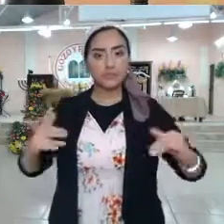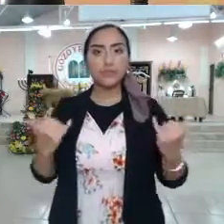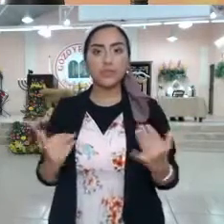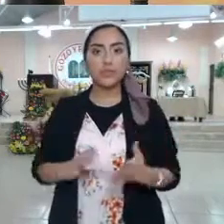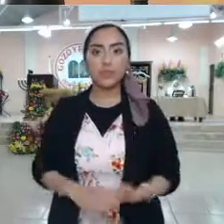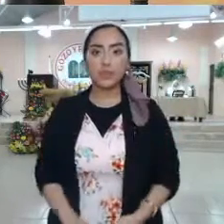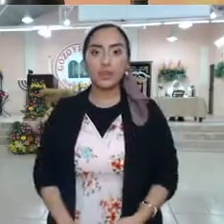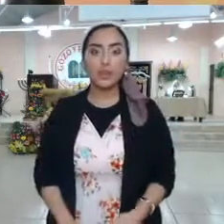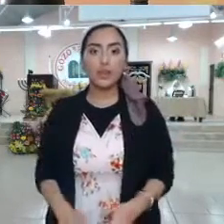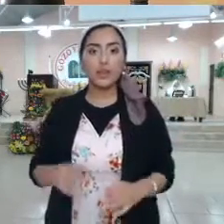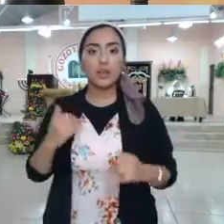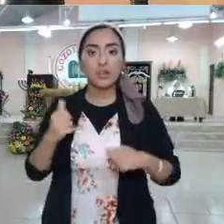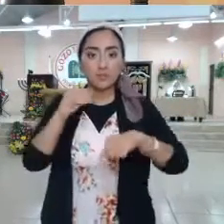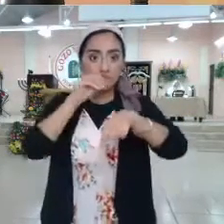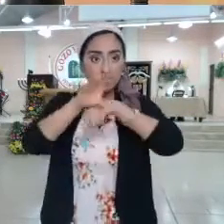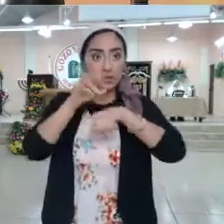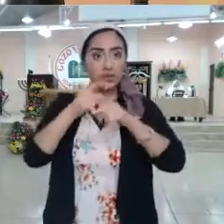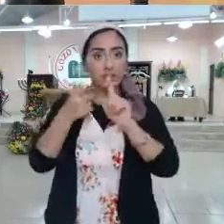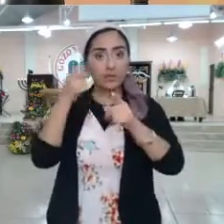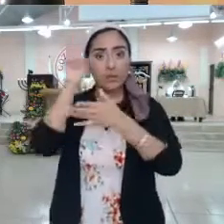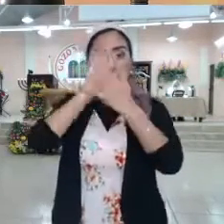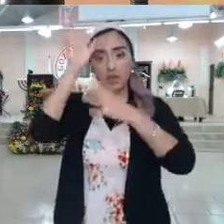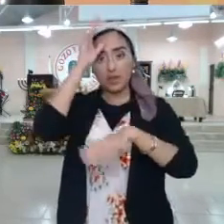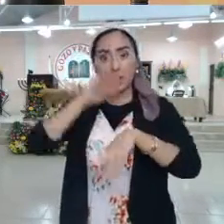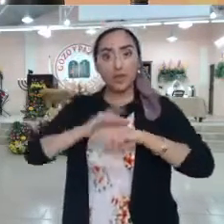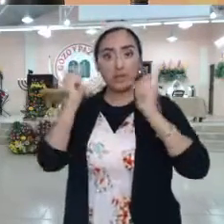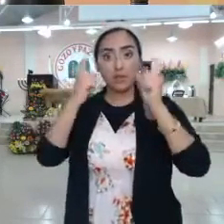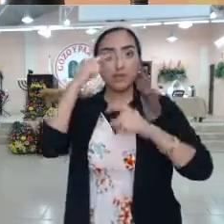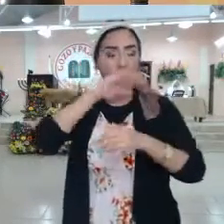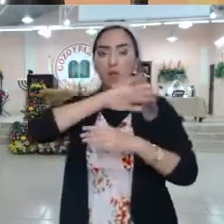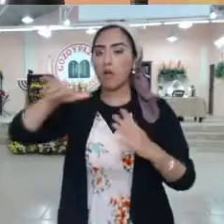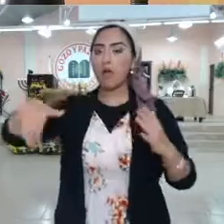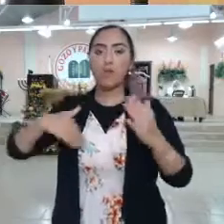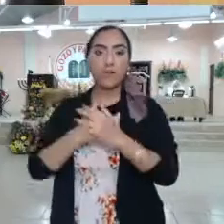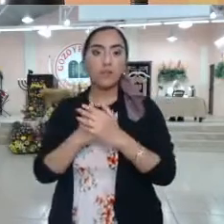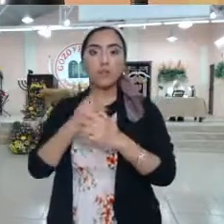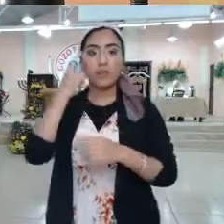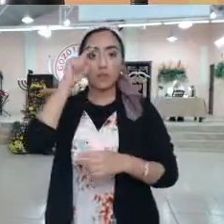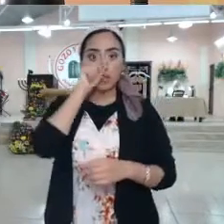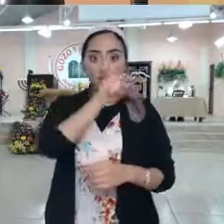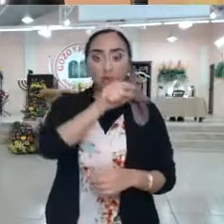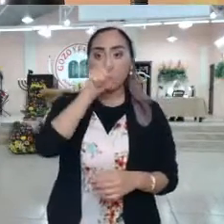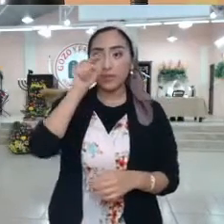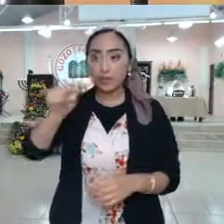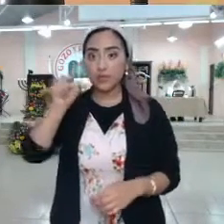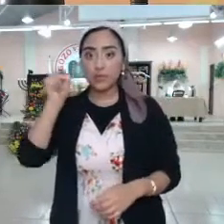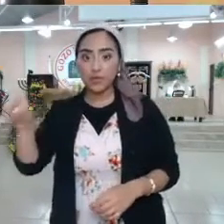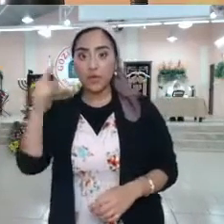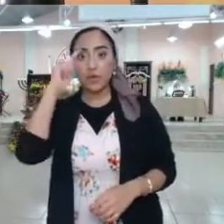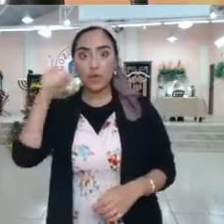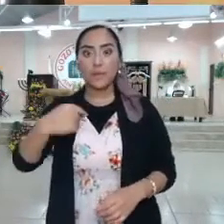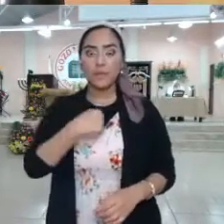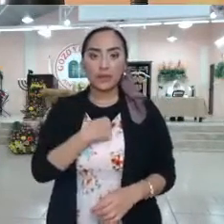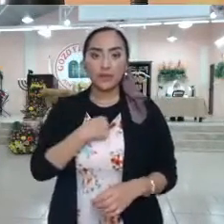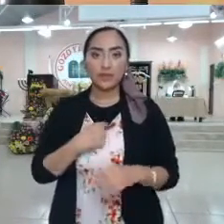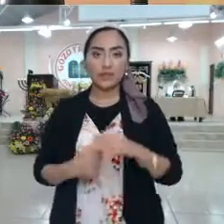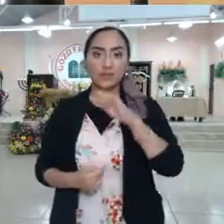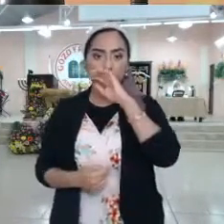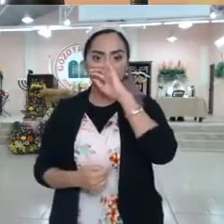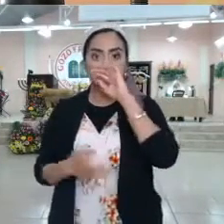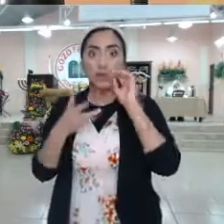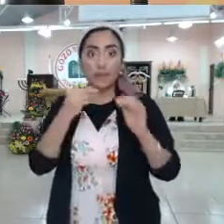Now, the message from the Eternal Father during the feast was for all of us. It was for you, for you, for you, for